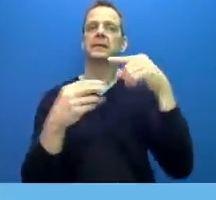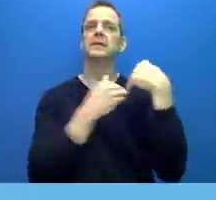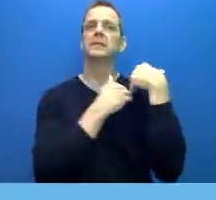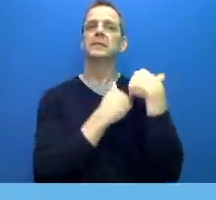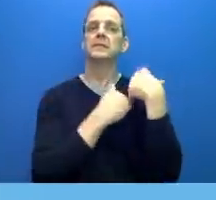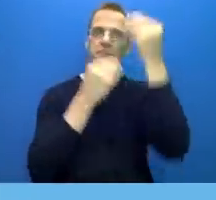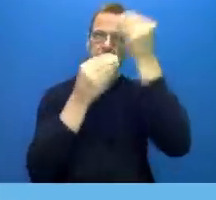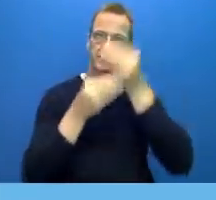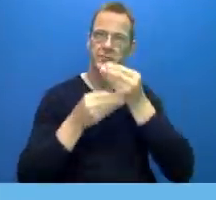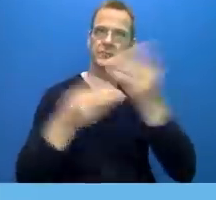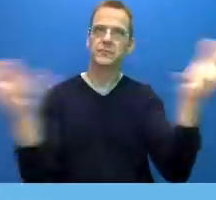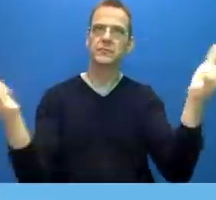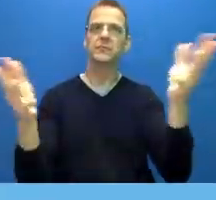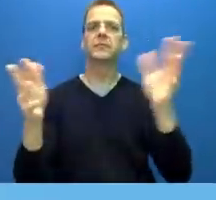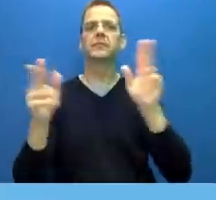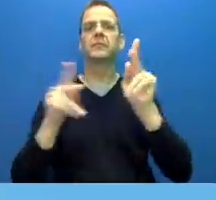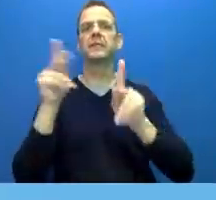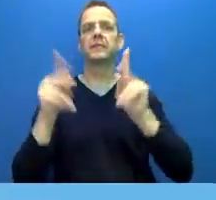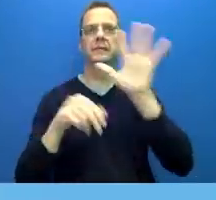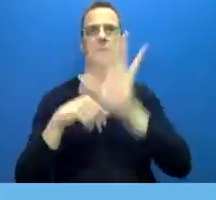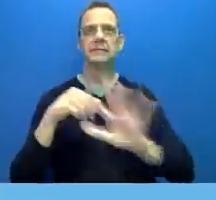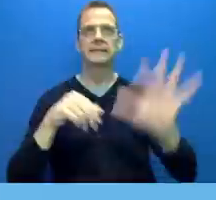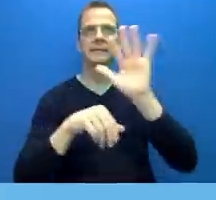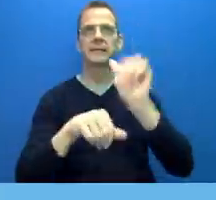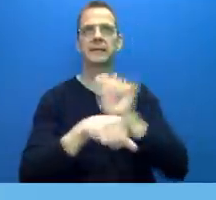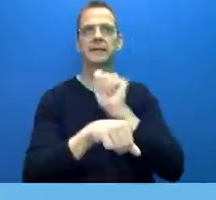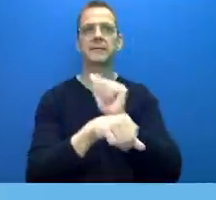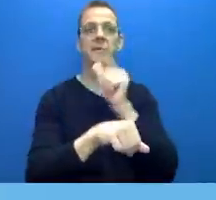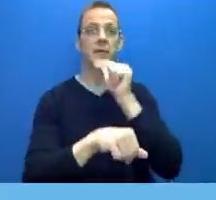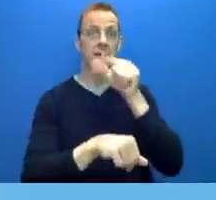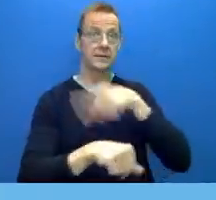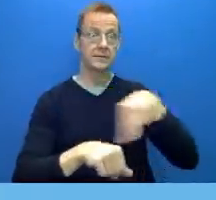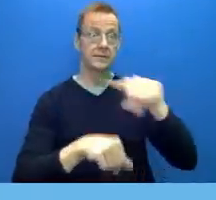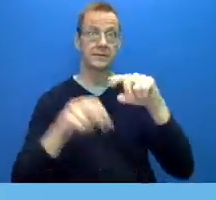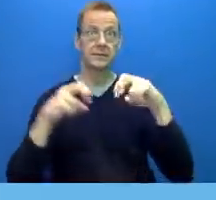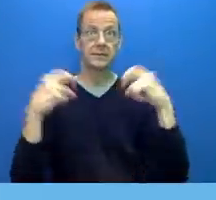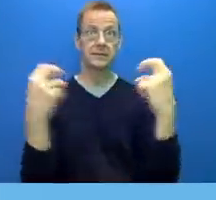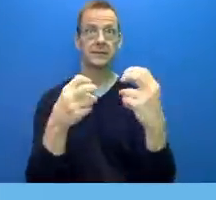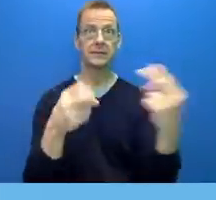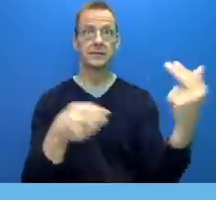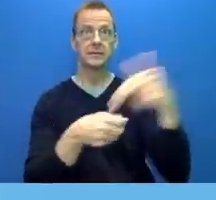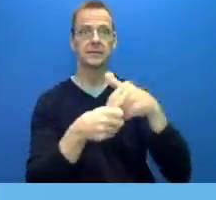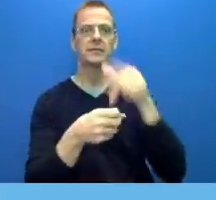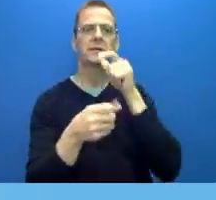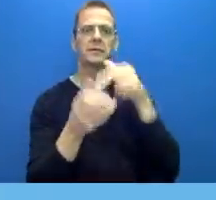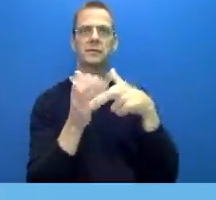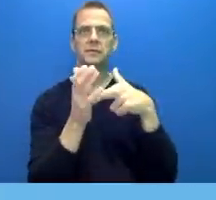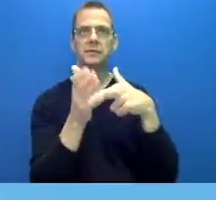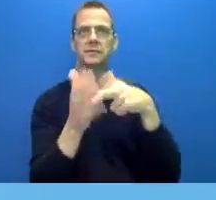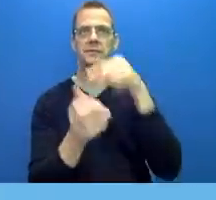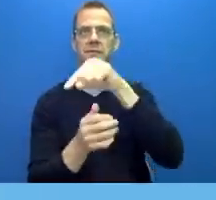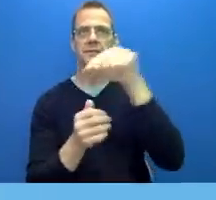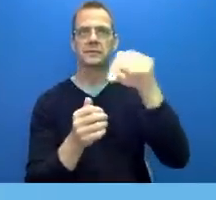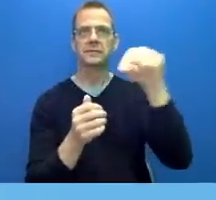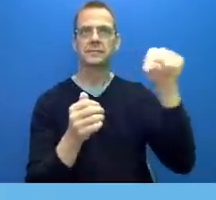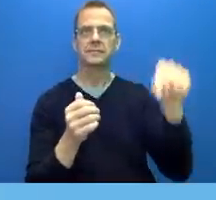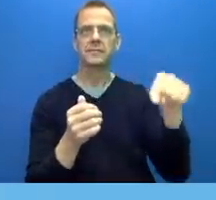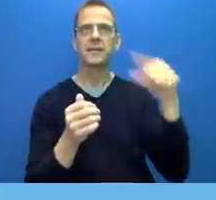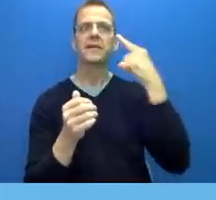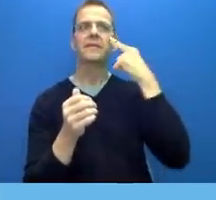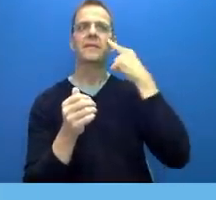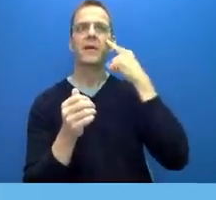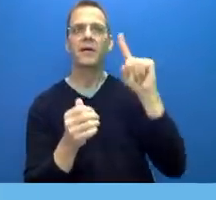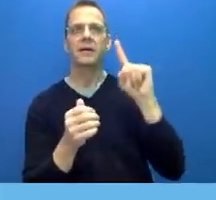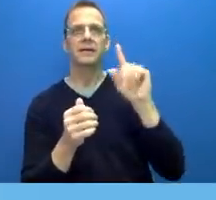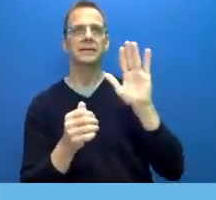Alberta and take questions from the media. The views of our panelists are their own and do not represent any institutions they may be affiliated with. We